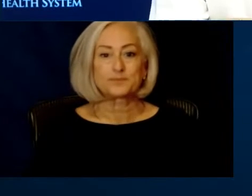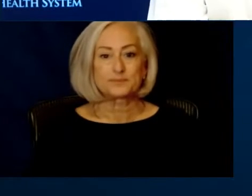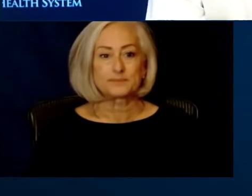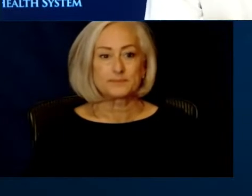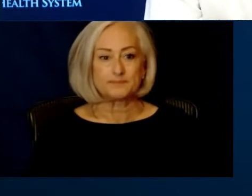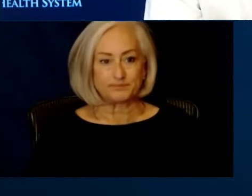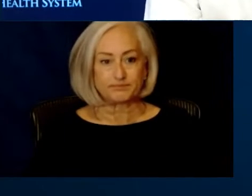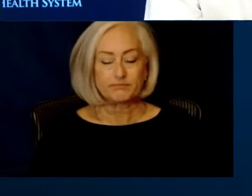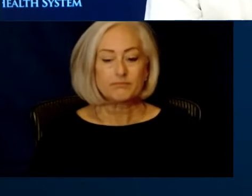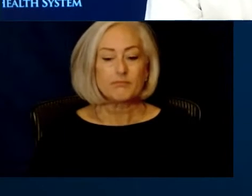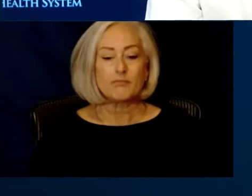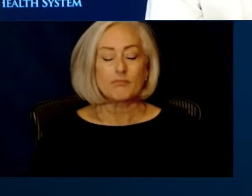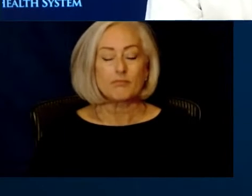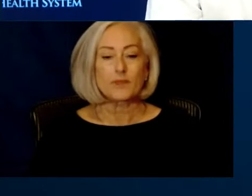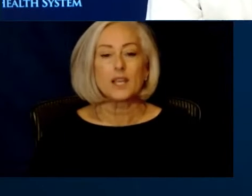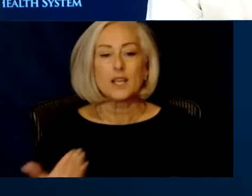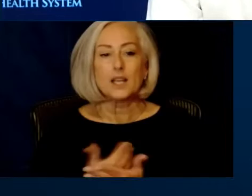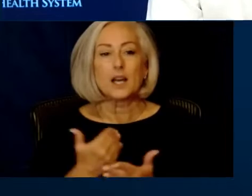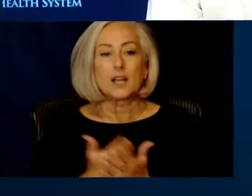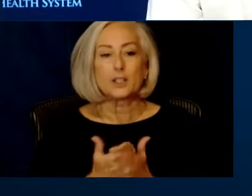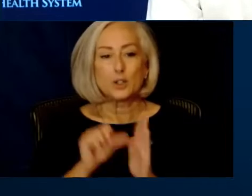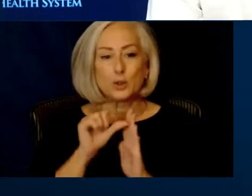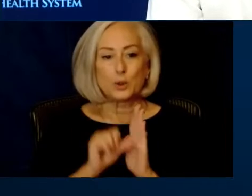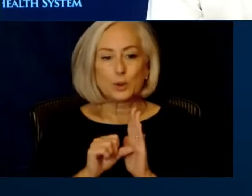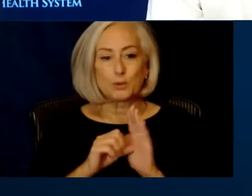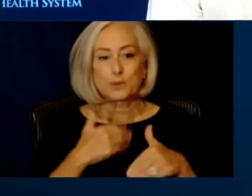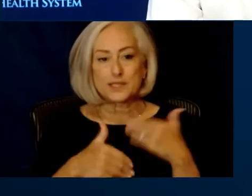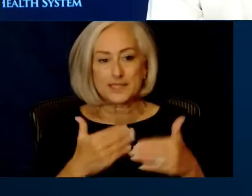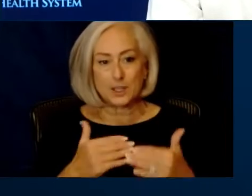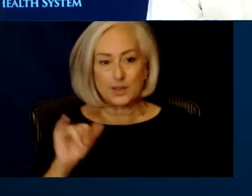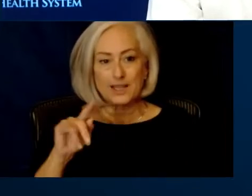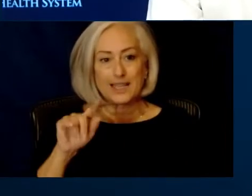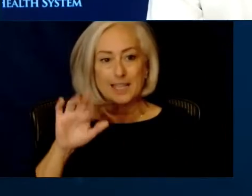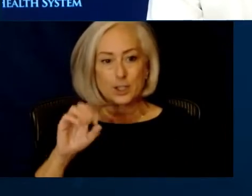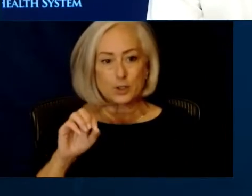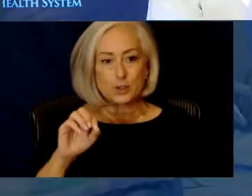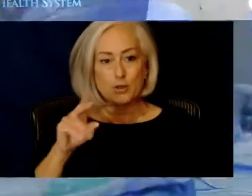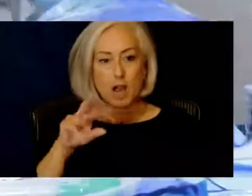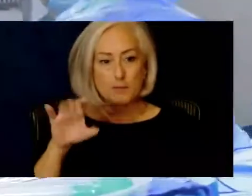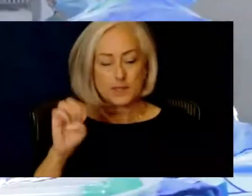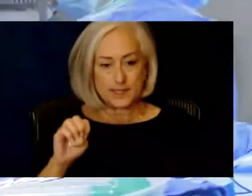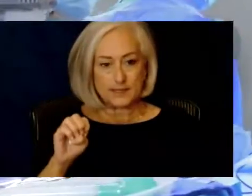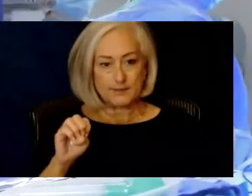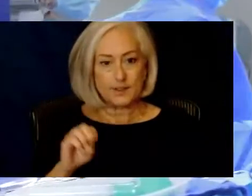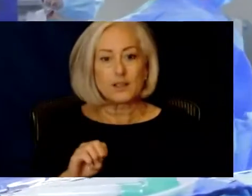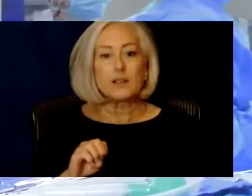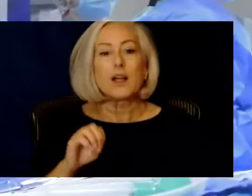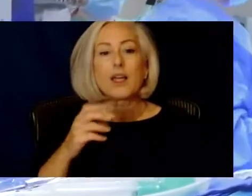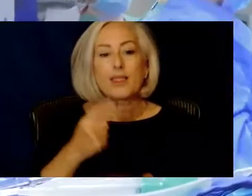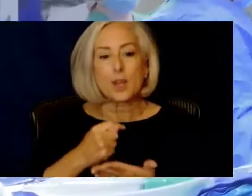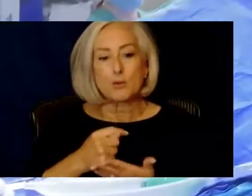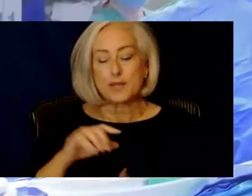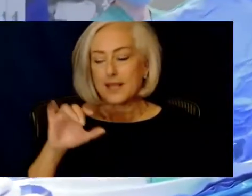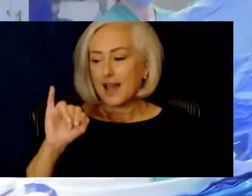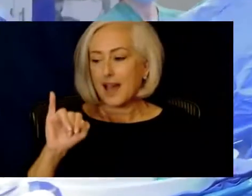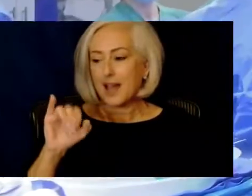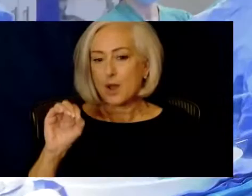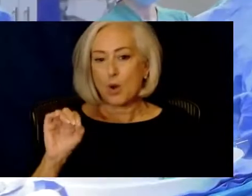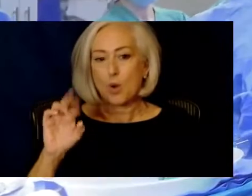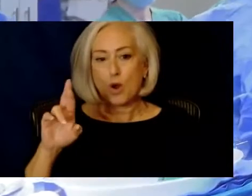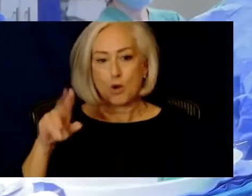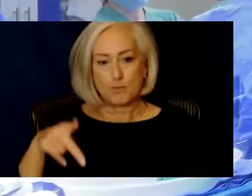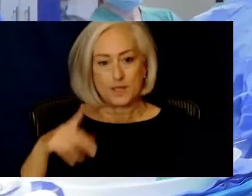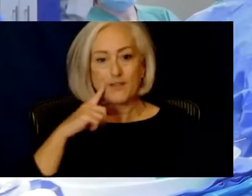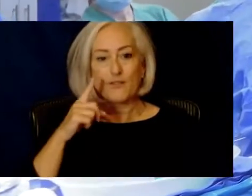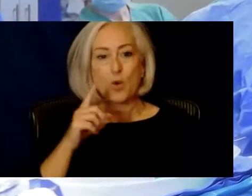new procedure called Intraoperative Radiation Therapy, or IORT. We're going to talk about that tomorrow for women with breast cancer.